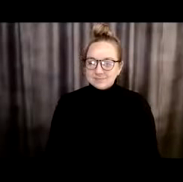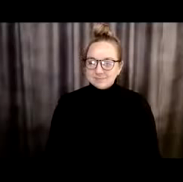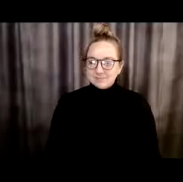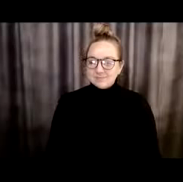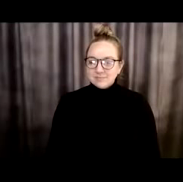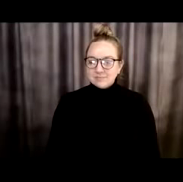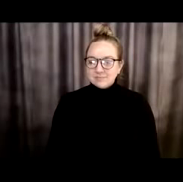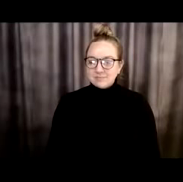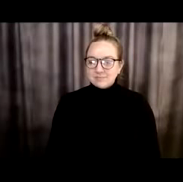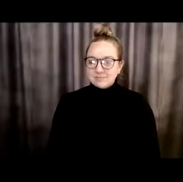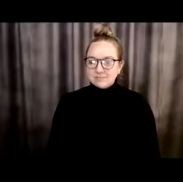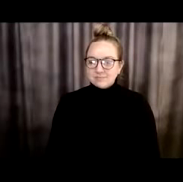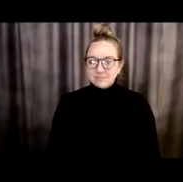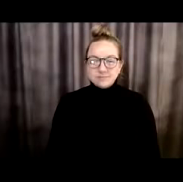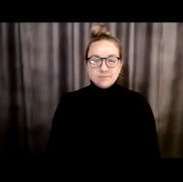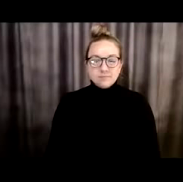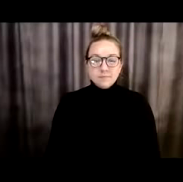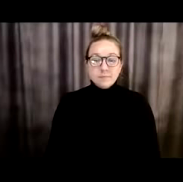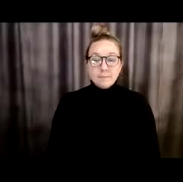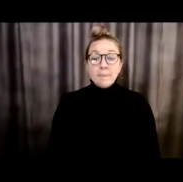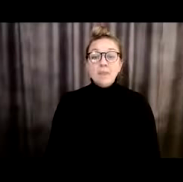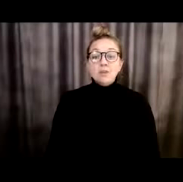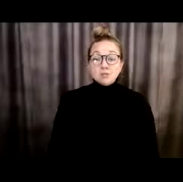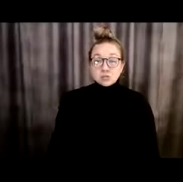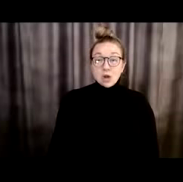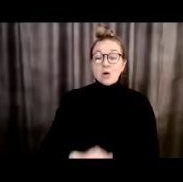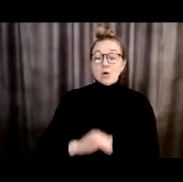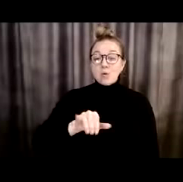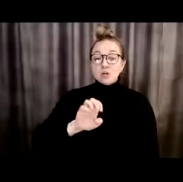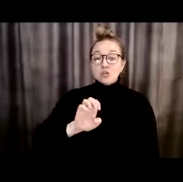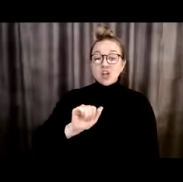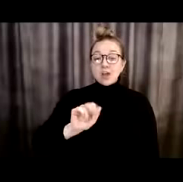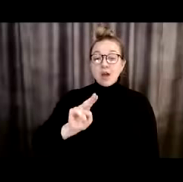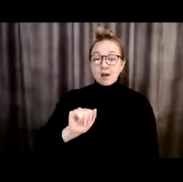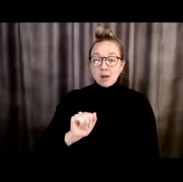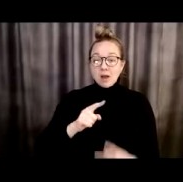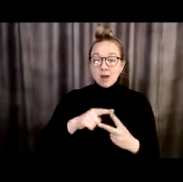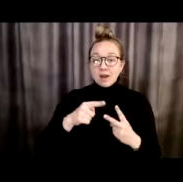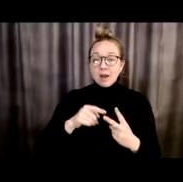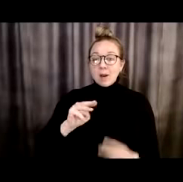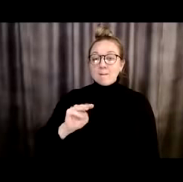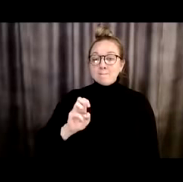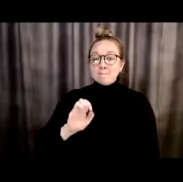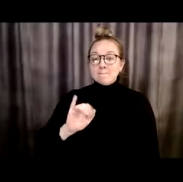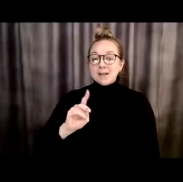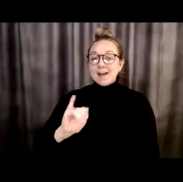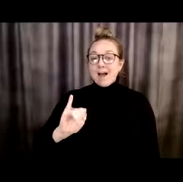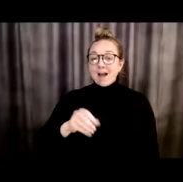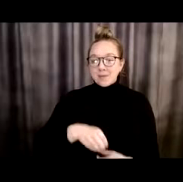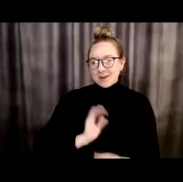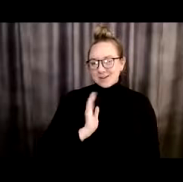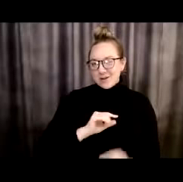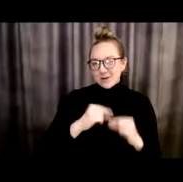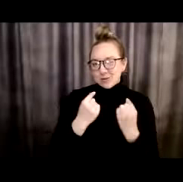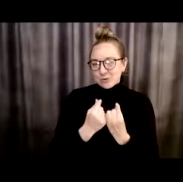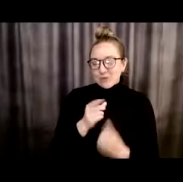I'll say, okay, so Jayana and Makai were in our group and they spent a lot of time saying that we as